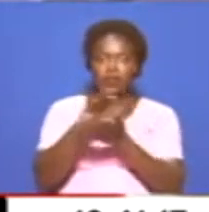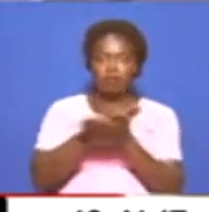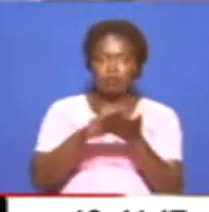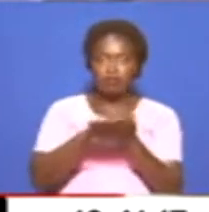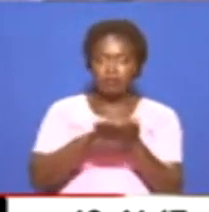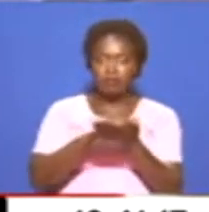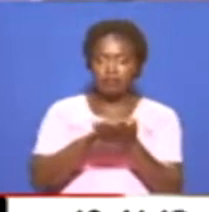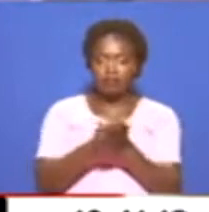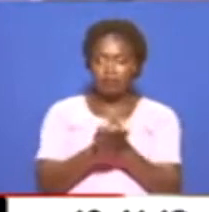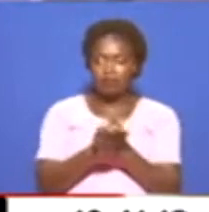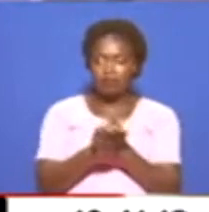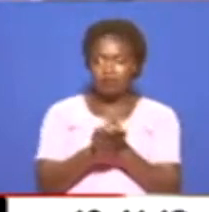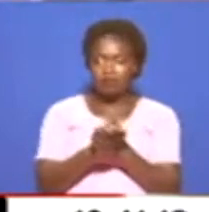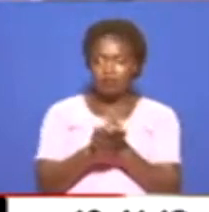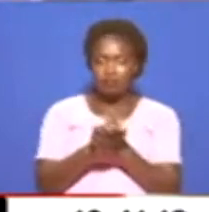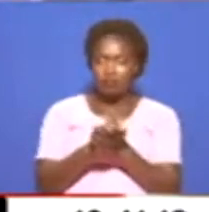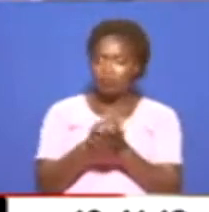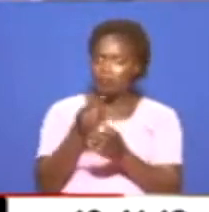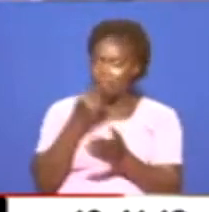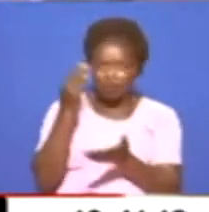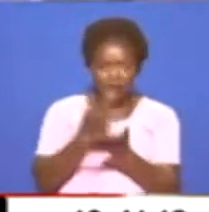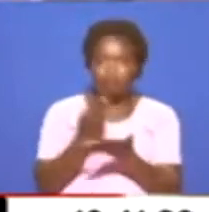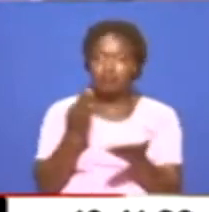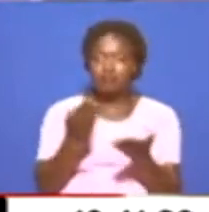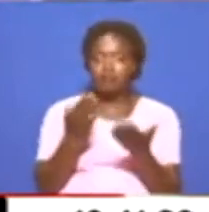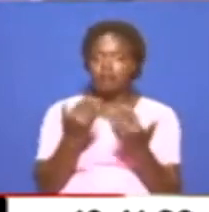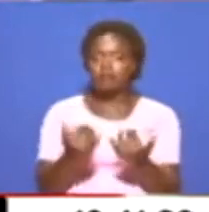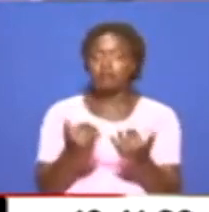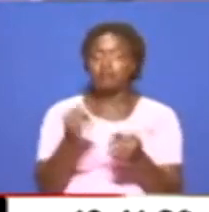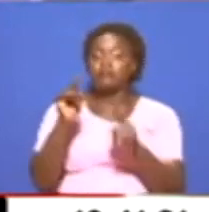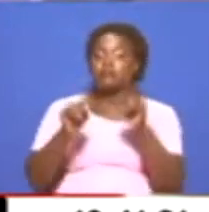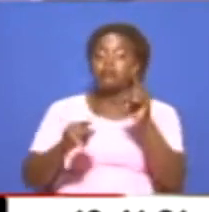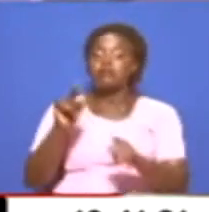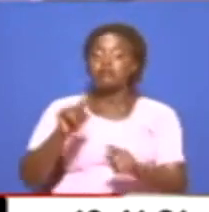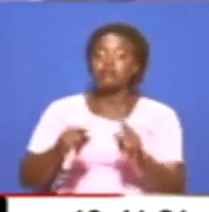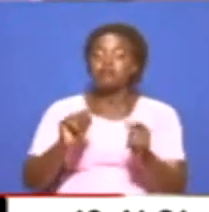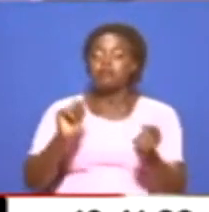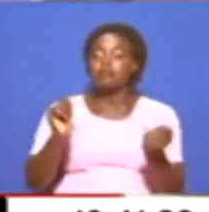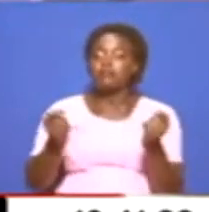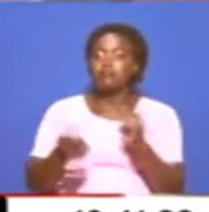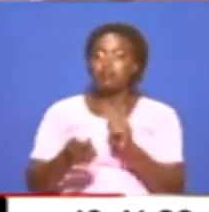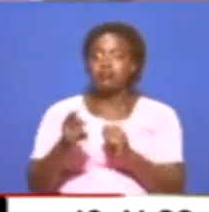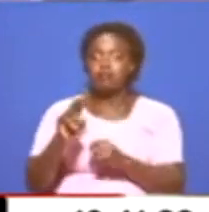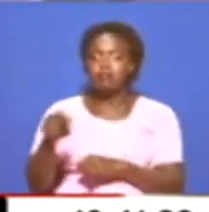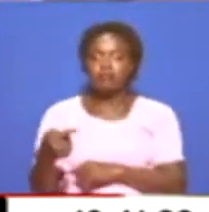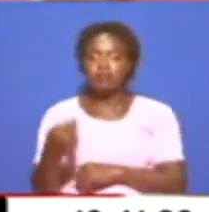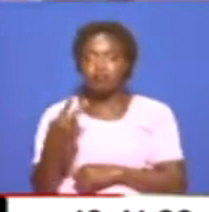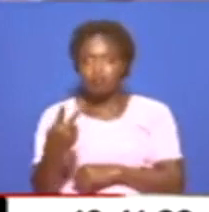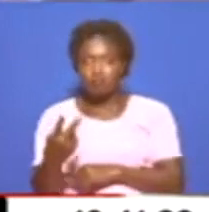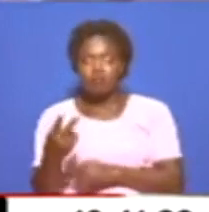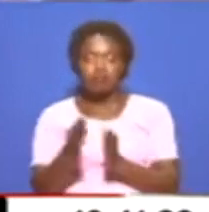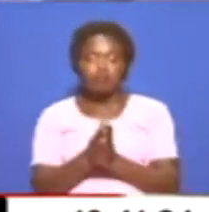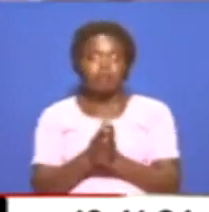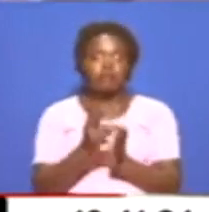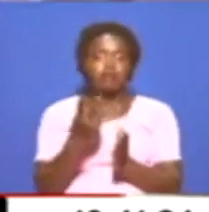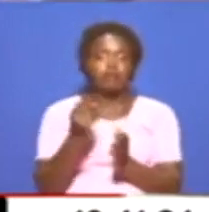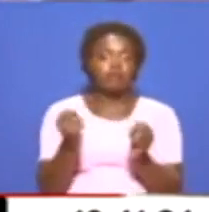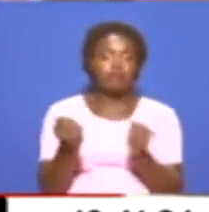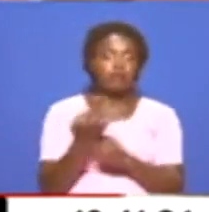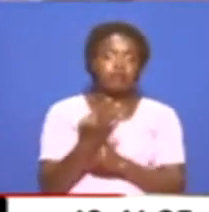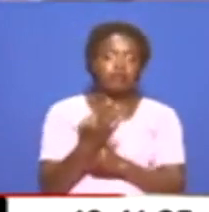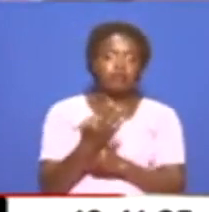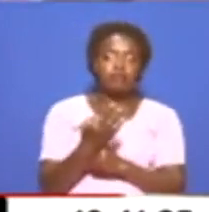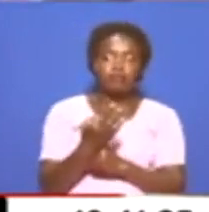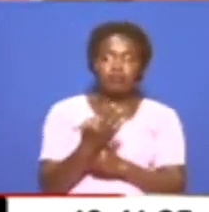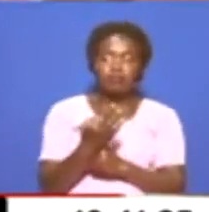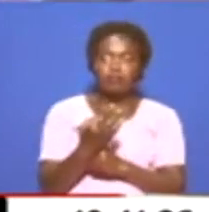We have to be very, very, very true on that. Now that the dynamics have changed, you look at 2002 and you look at 2013. There